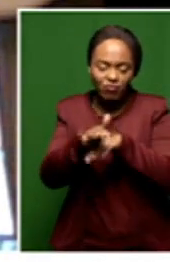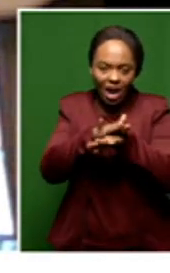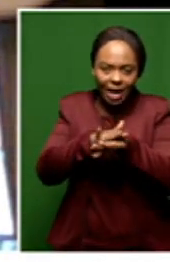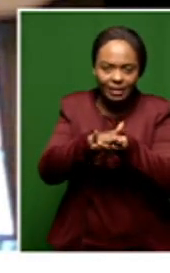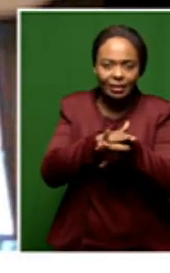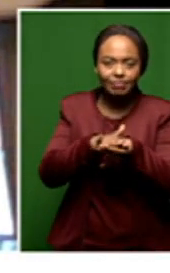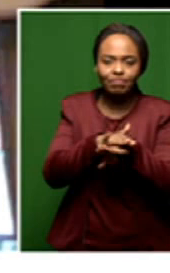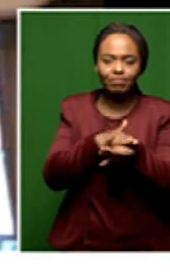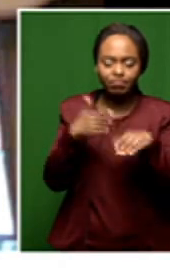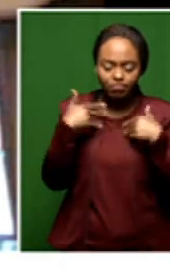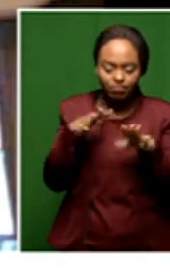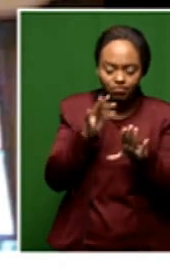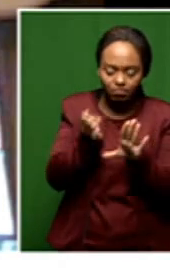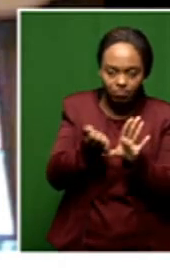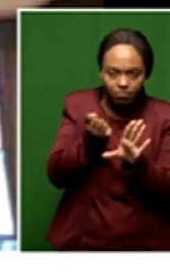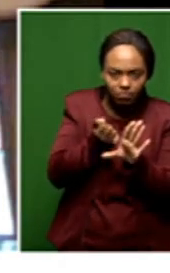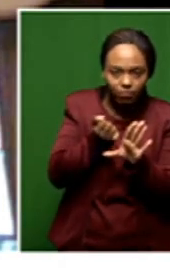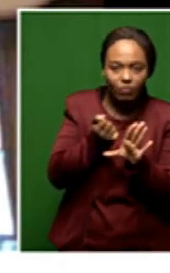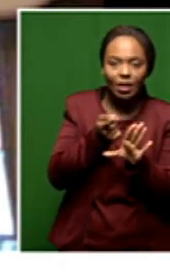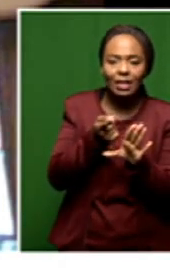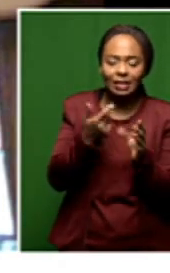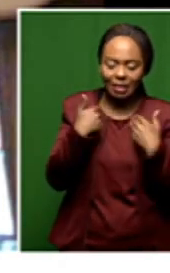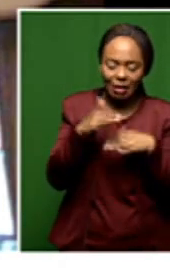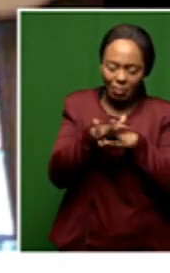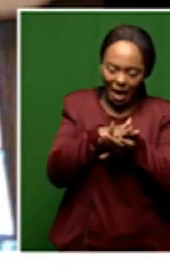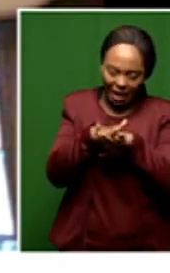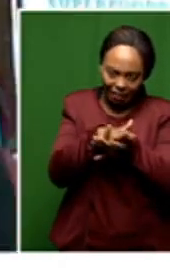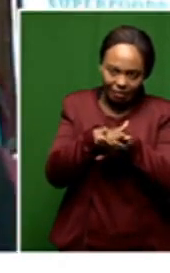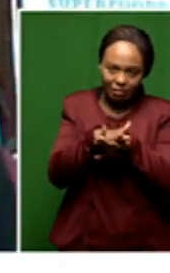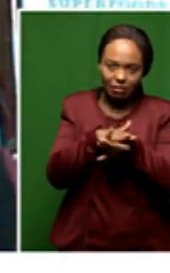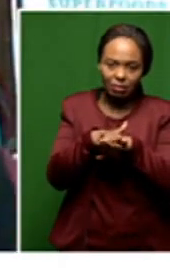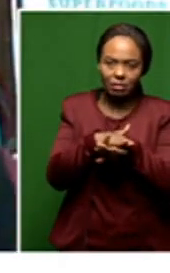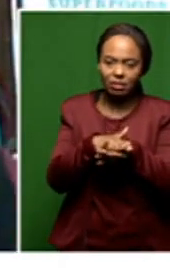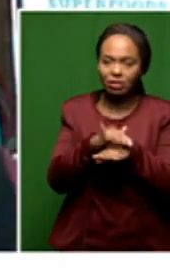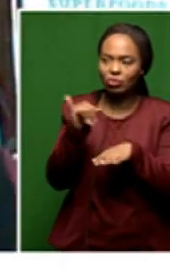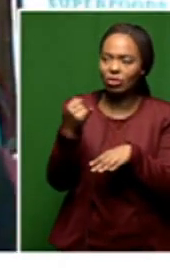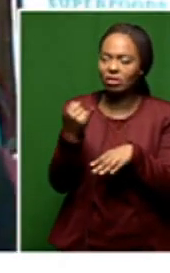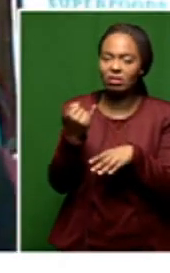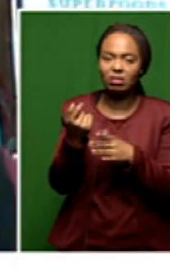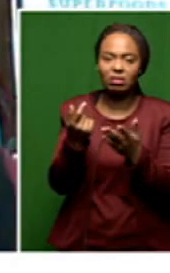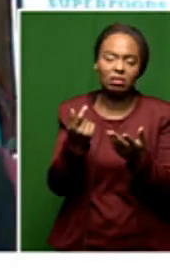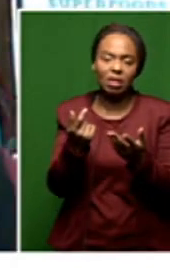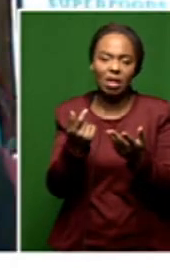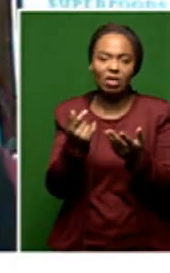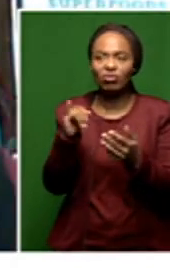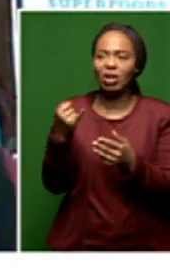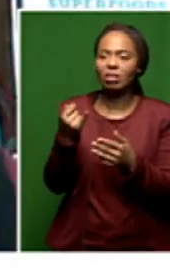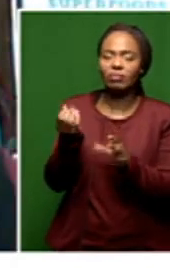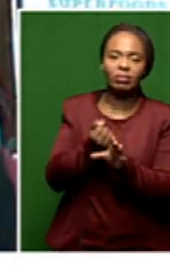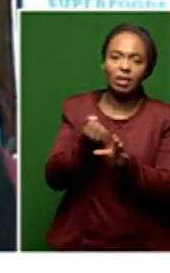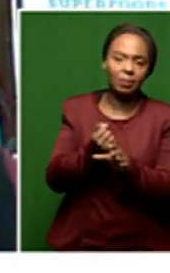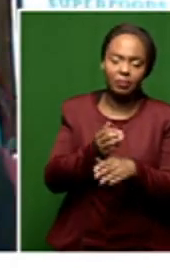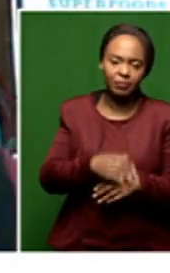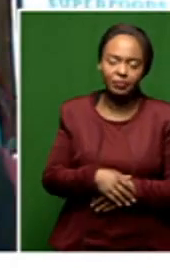preparing as much of our food as possible from scratch. Jane, I'm quite intrigued with the point you just made